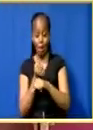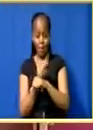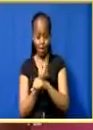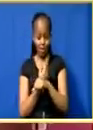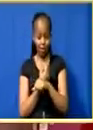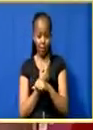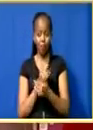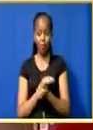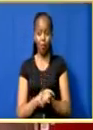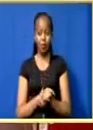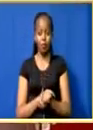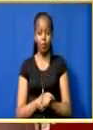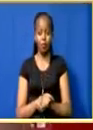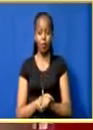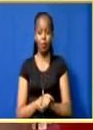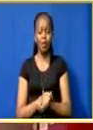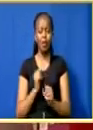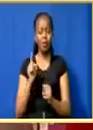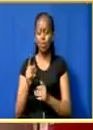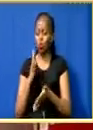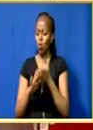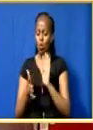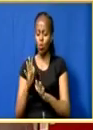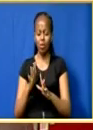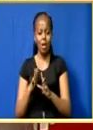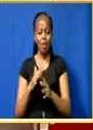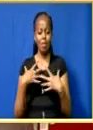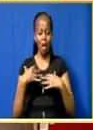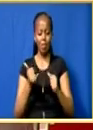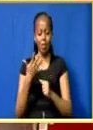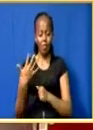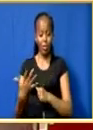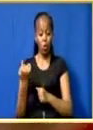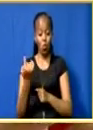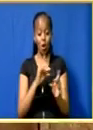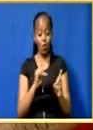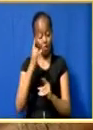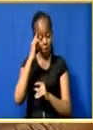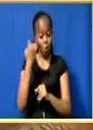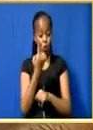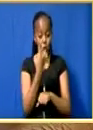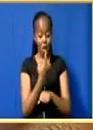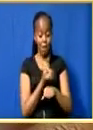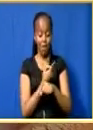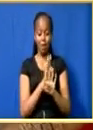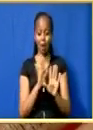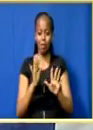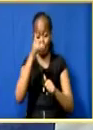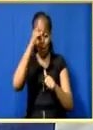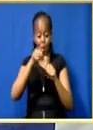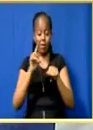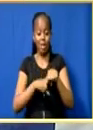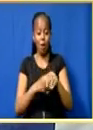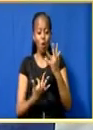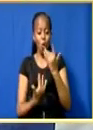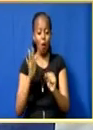1 minute. For about 1 minute. Won't it lose the nutritional value? We are only doing it for a minute. Okay. It won't. Okay. Remember, when you